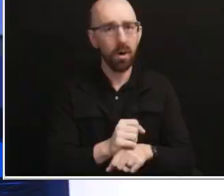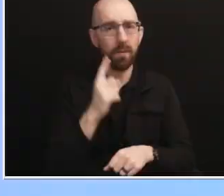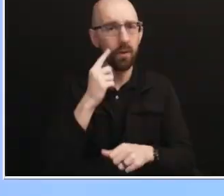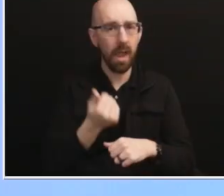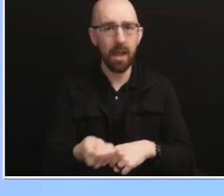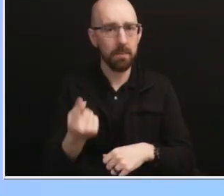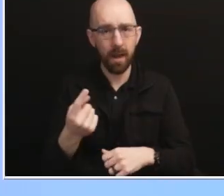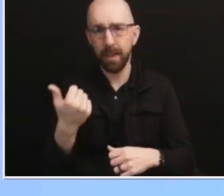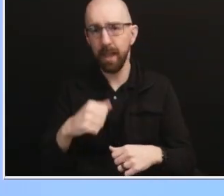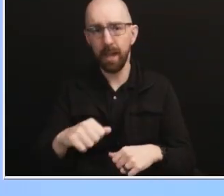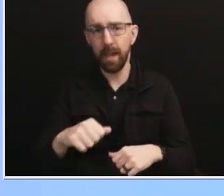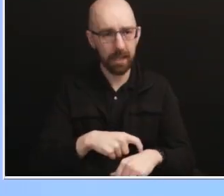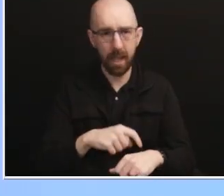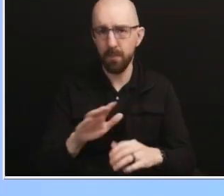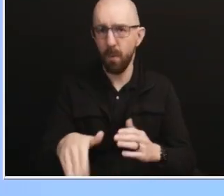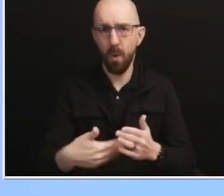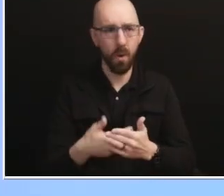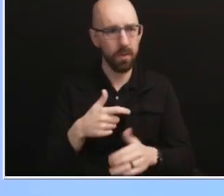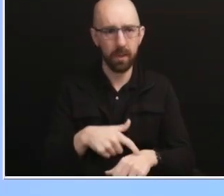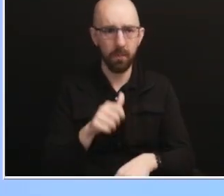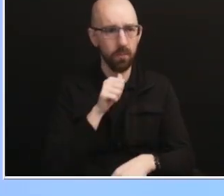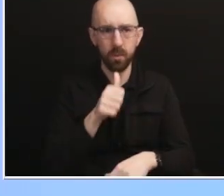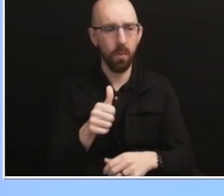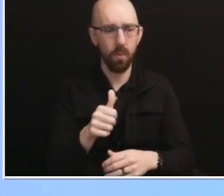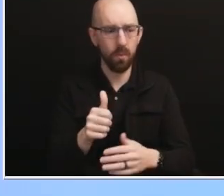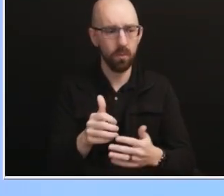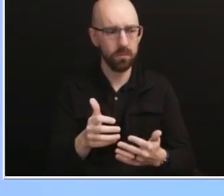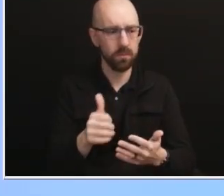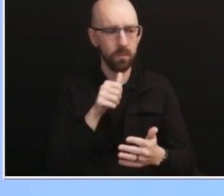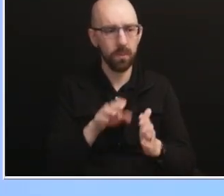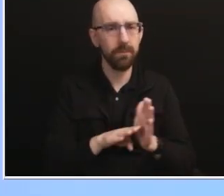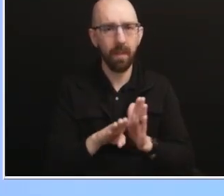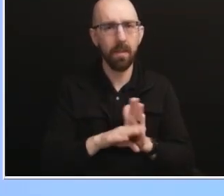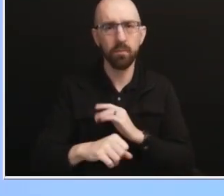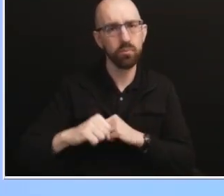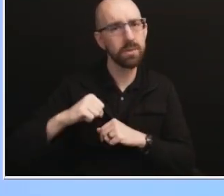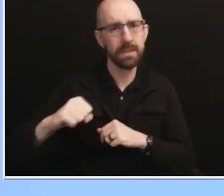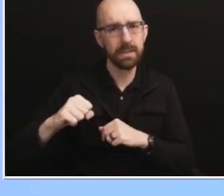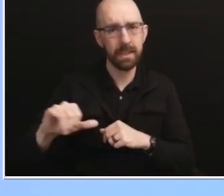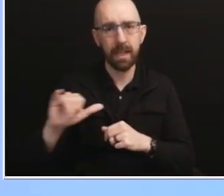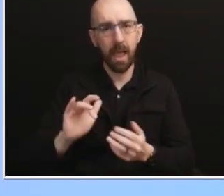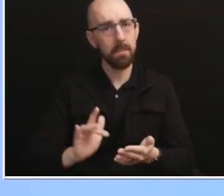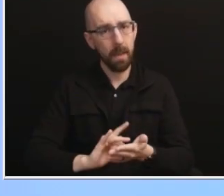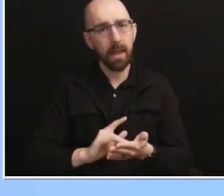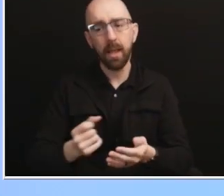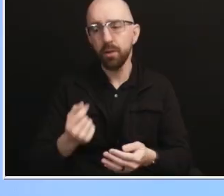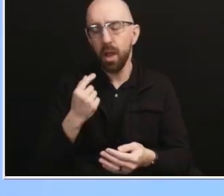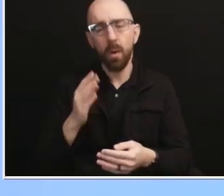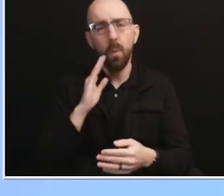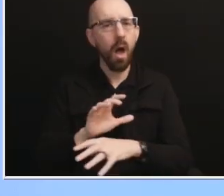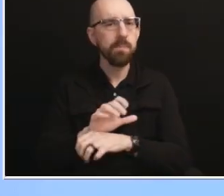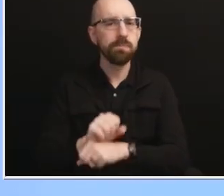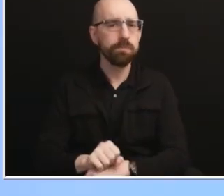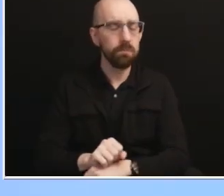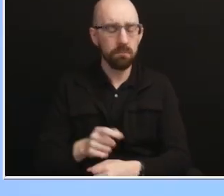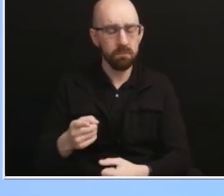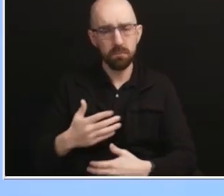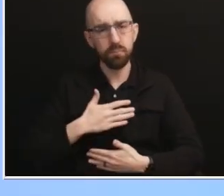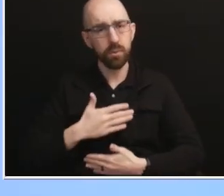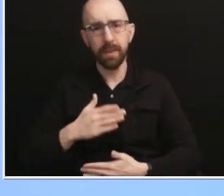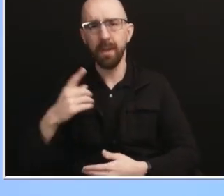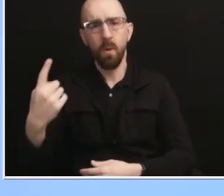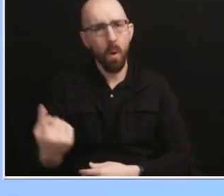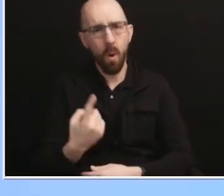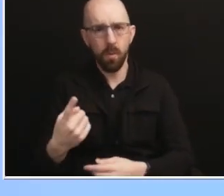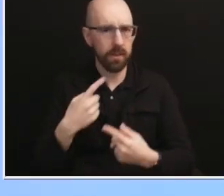anytime, all the time. We never develop a resistance to it like we might with some medications. It's always going to be effective in that acute